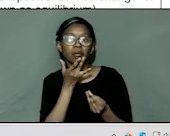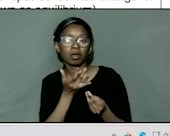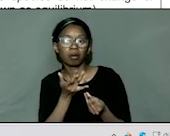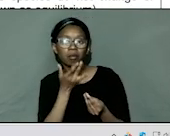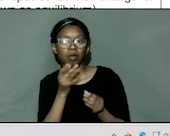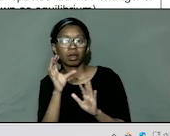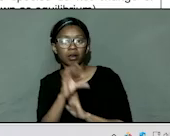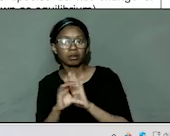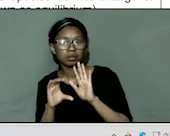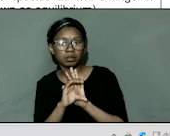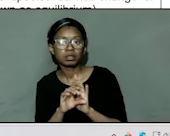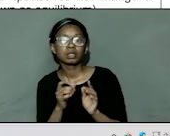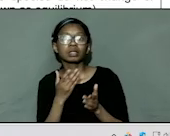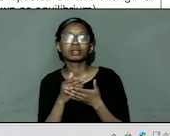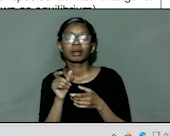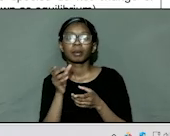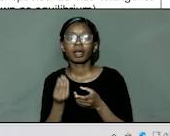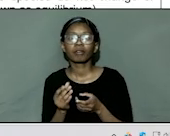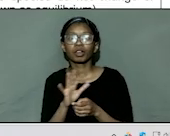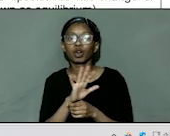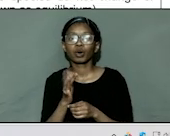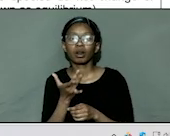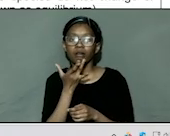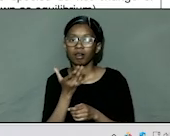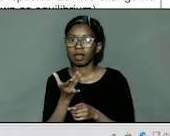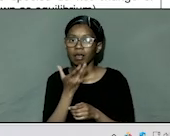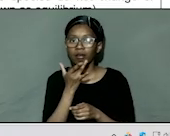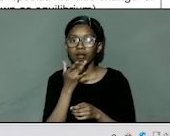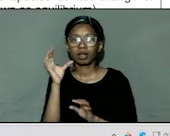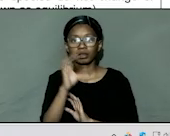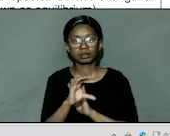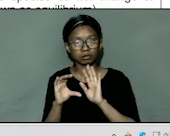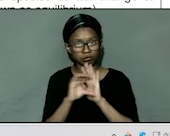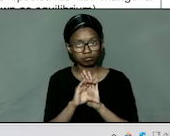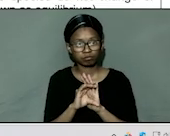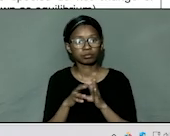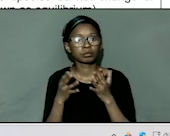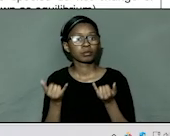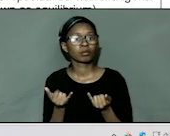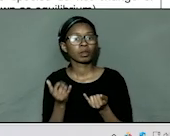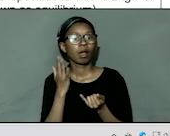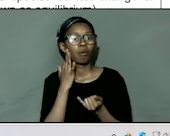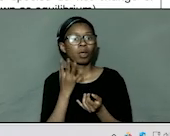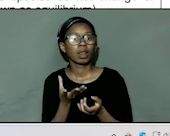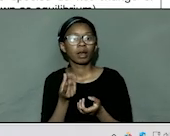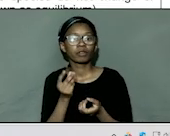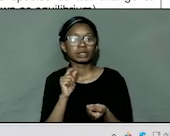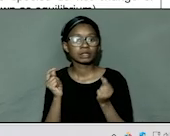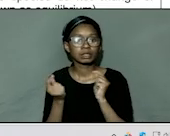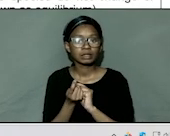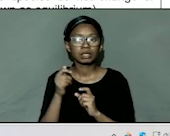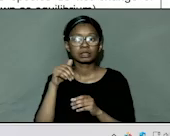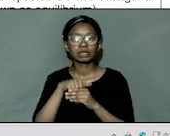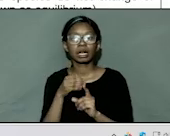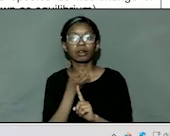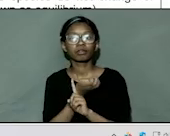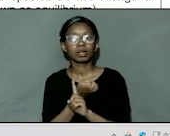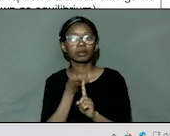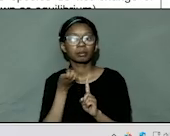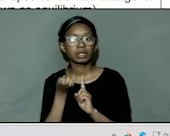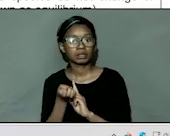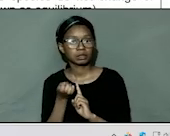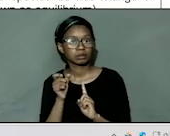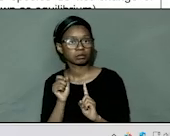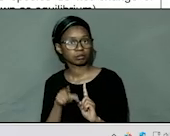and some with unfavorable characteristics. Now, when there is change in the environmental